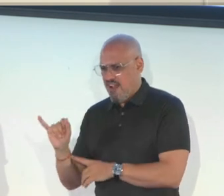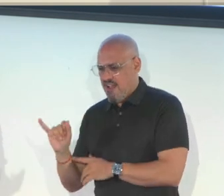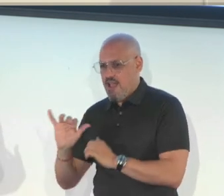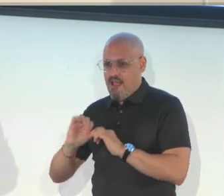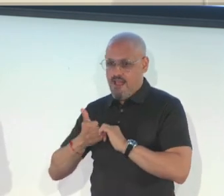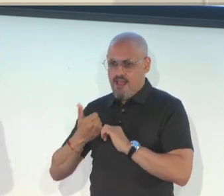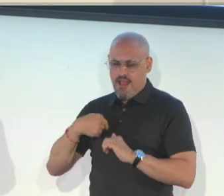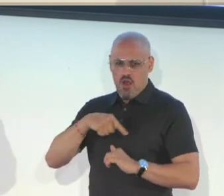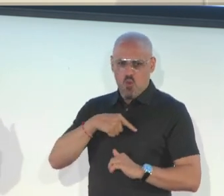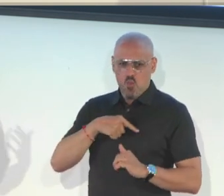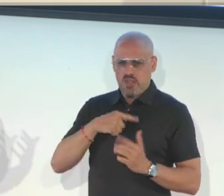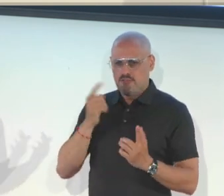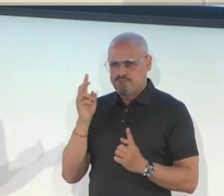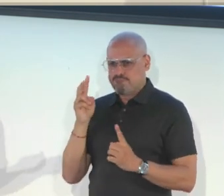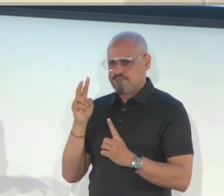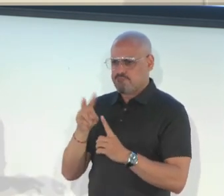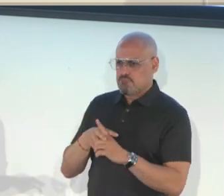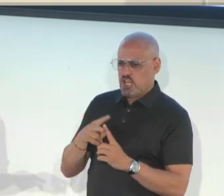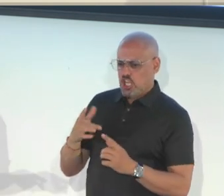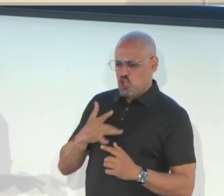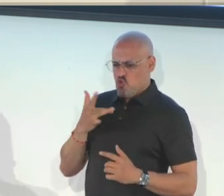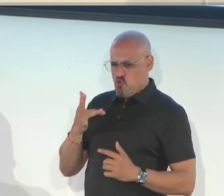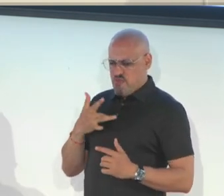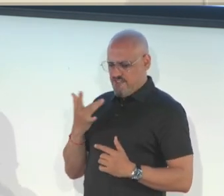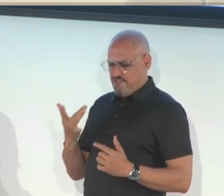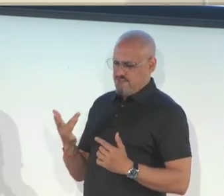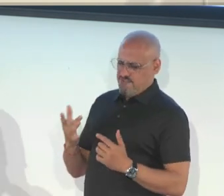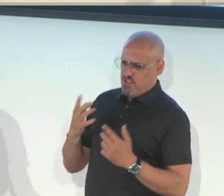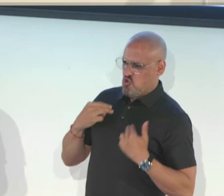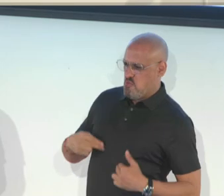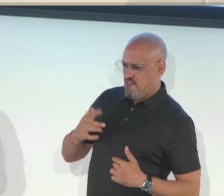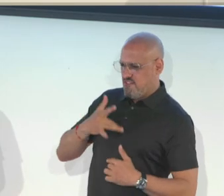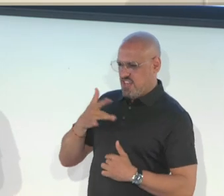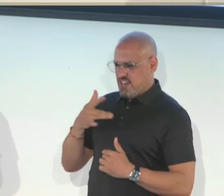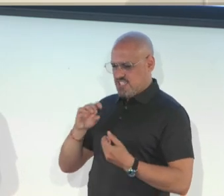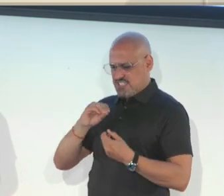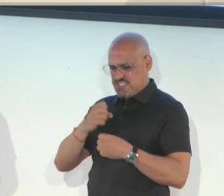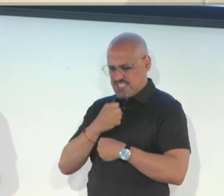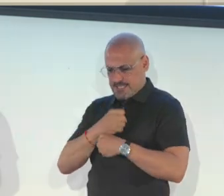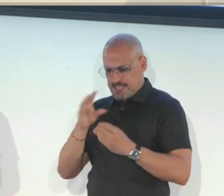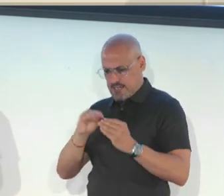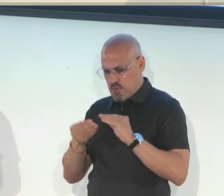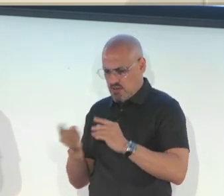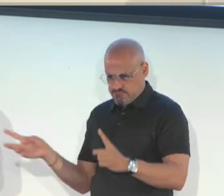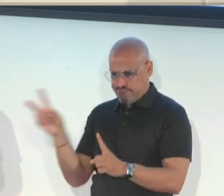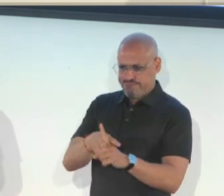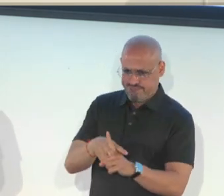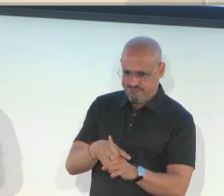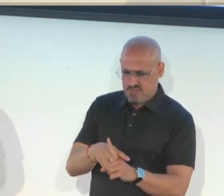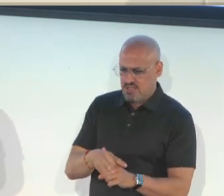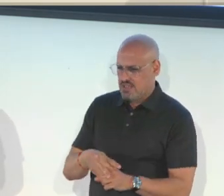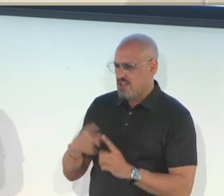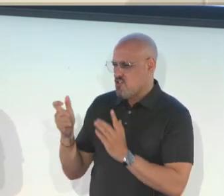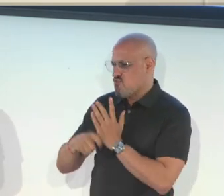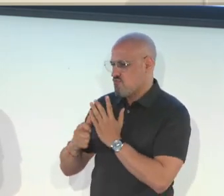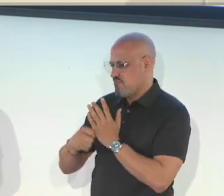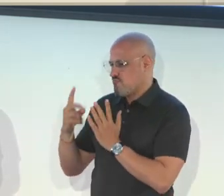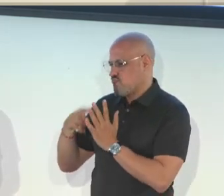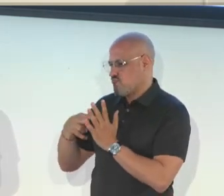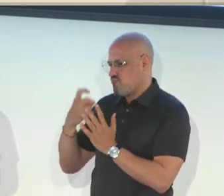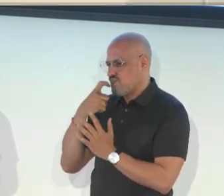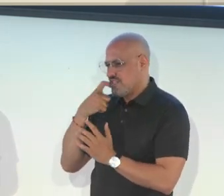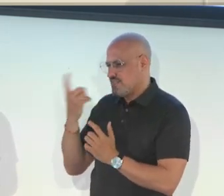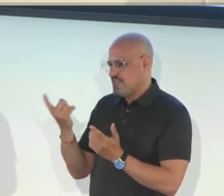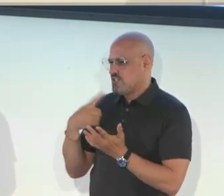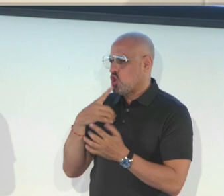how we are ascribing human sentiment to statistics. There was an article recently talking about